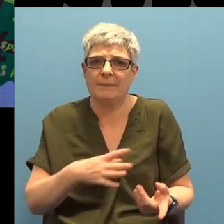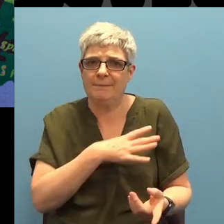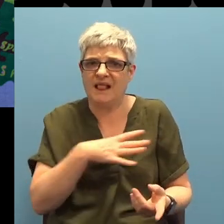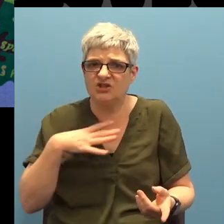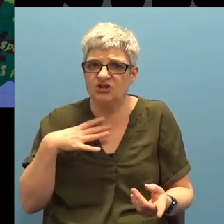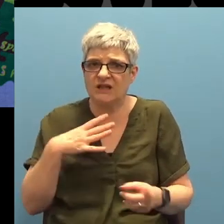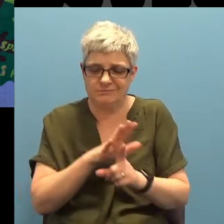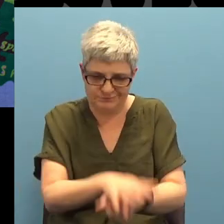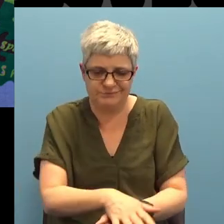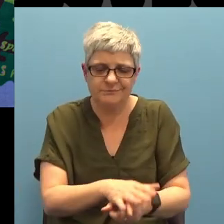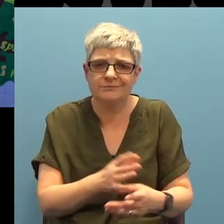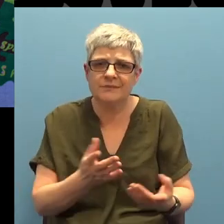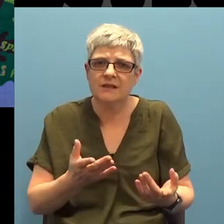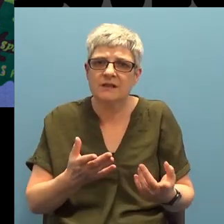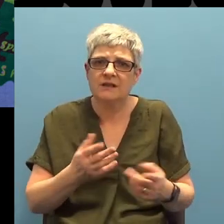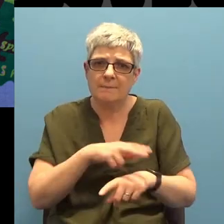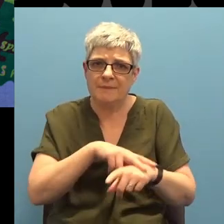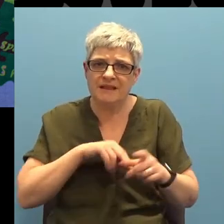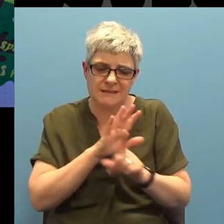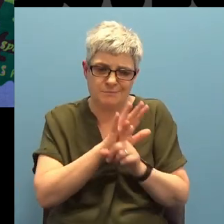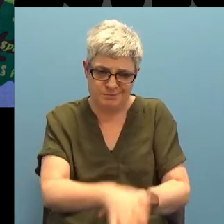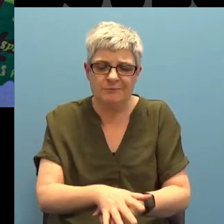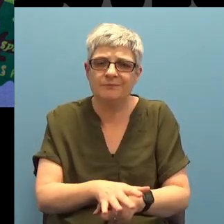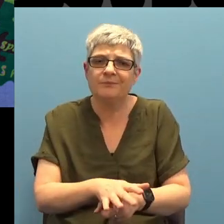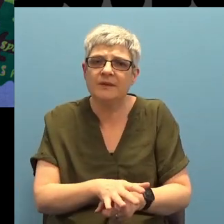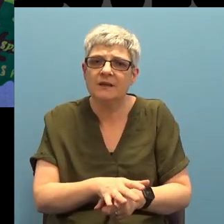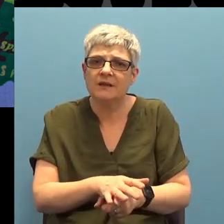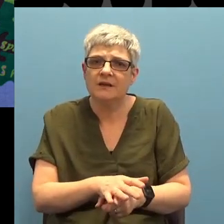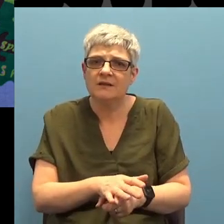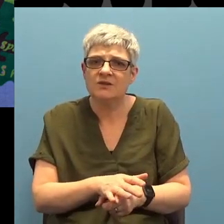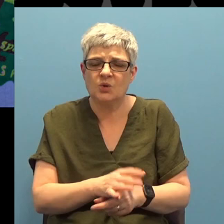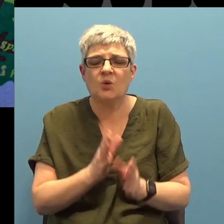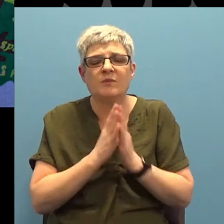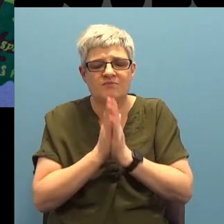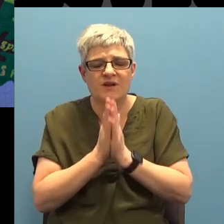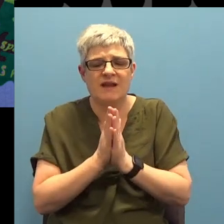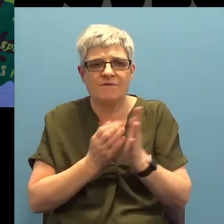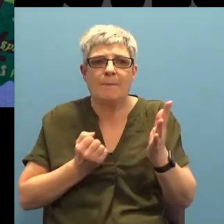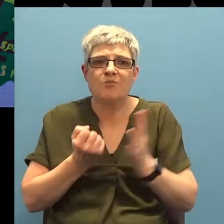military force and police might, we pray for breakthroughs.